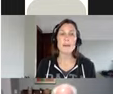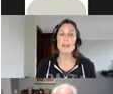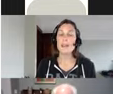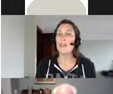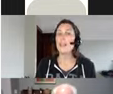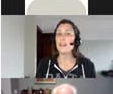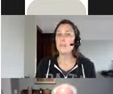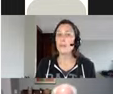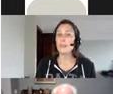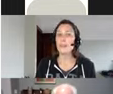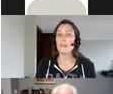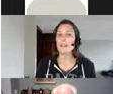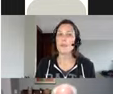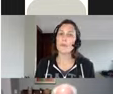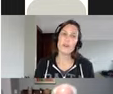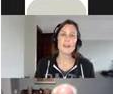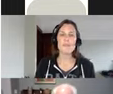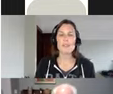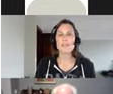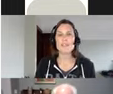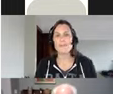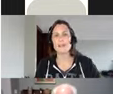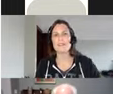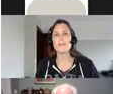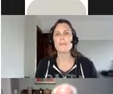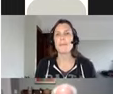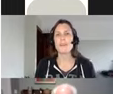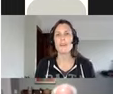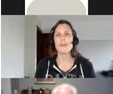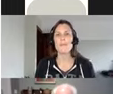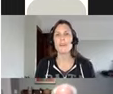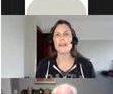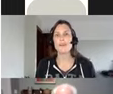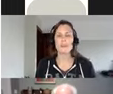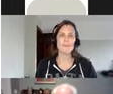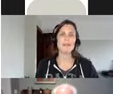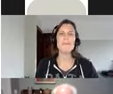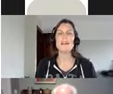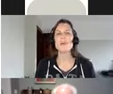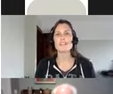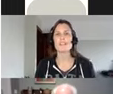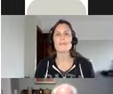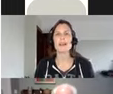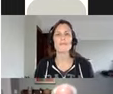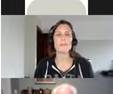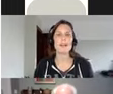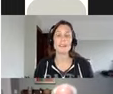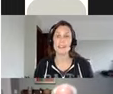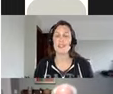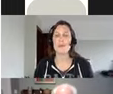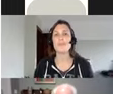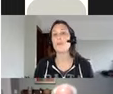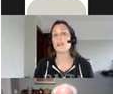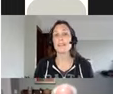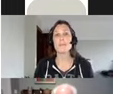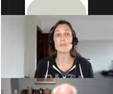common, think about that for a second, or go back and read through the chat, because a couple people have already pointed that out. But keep that question in the back of your mind as I